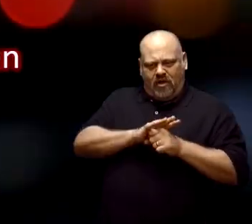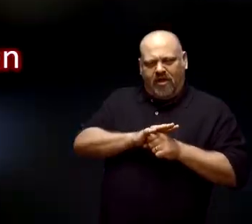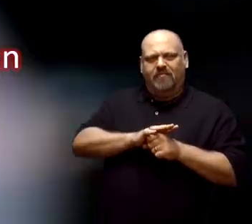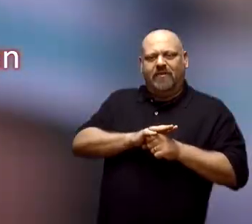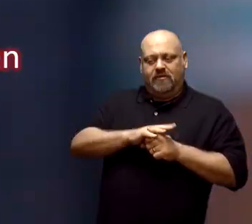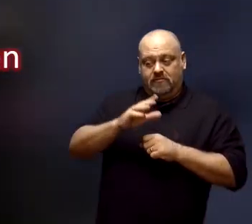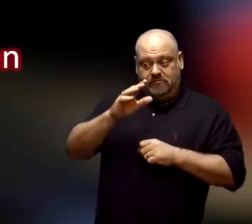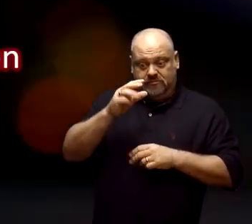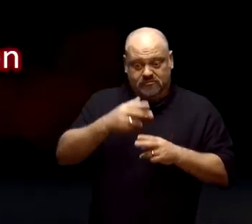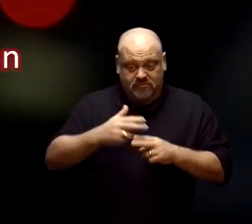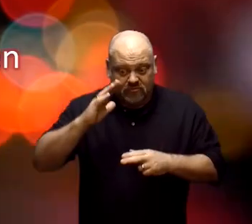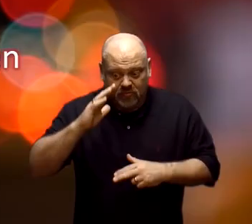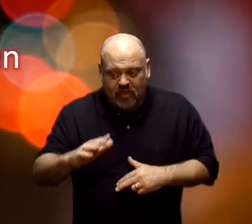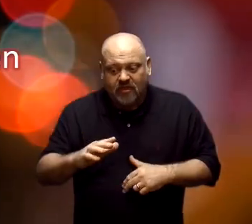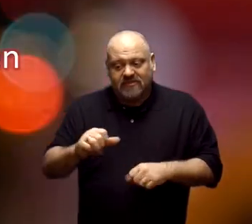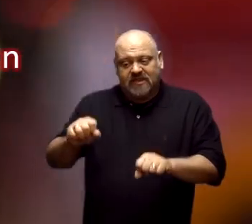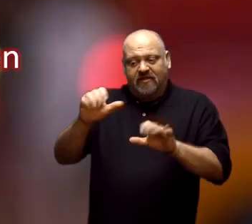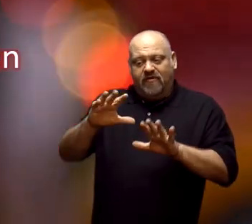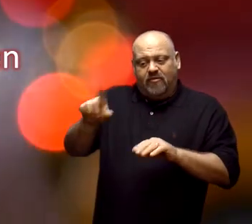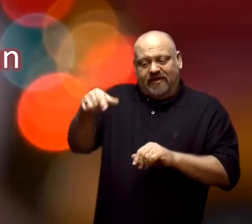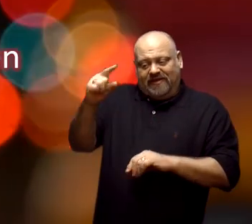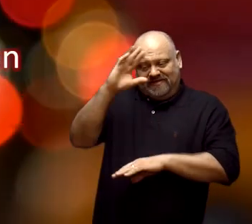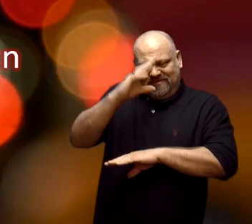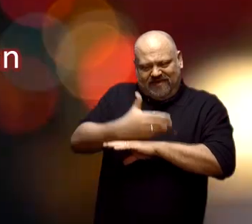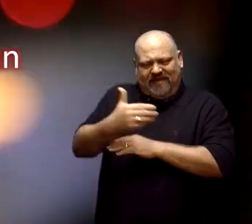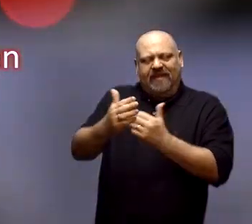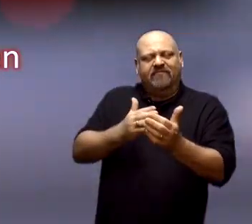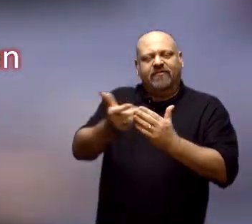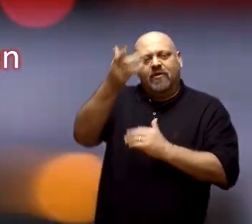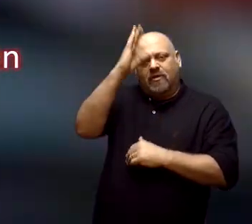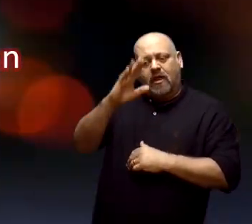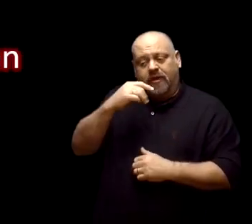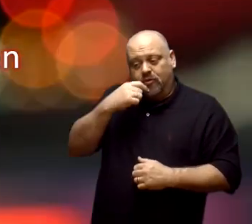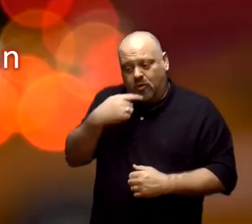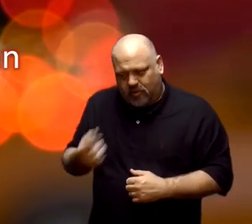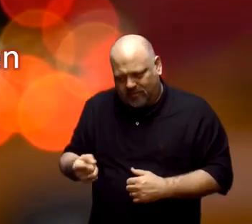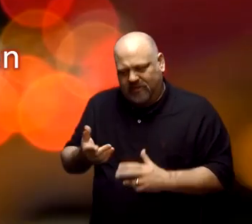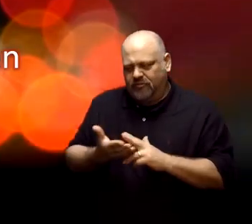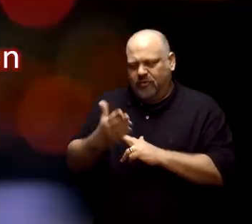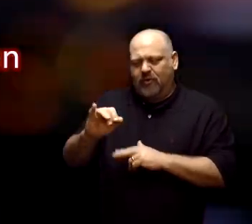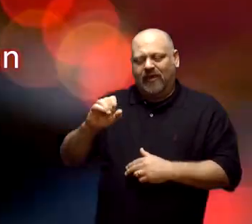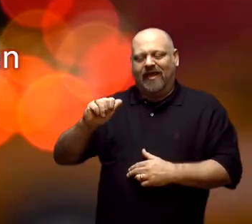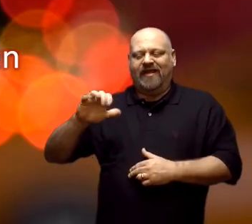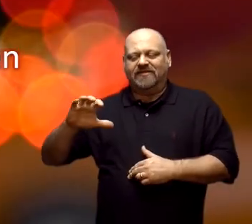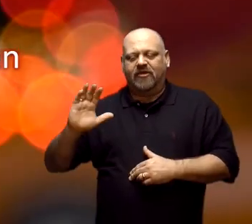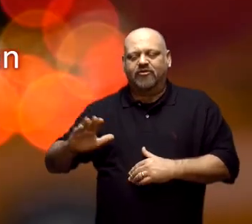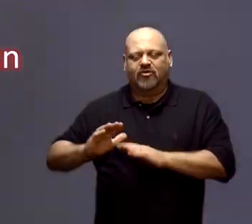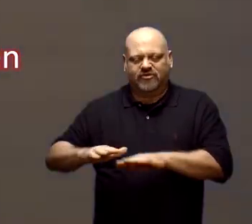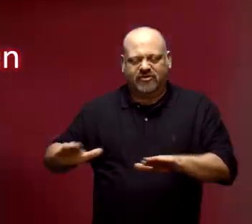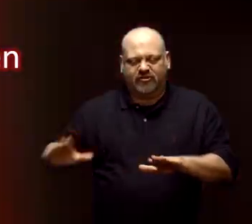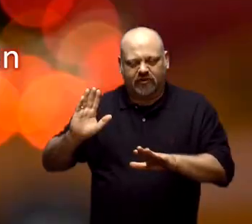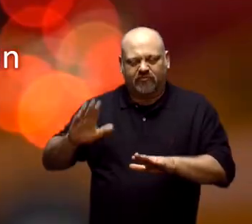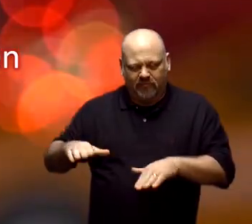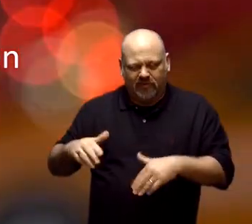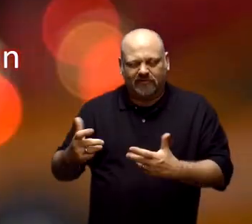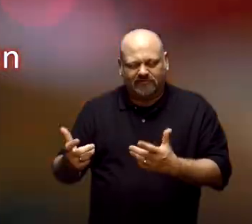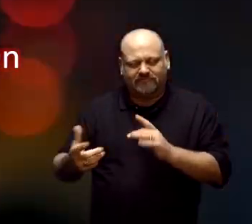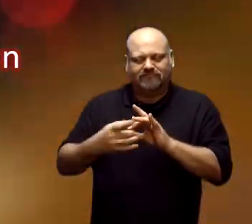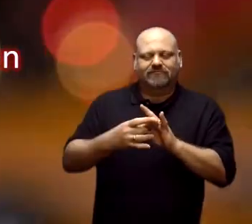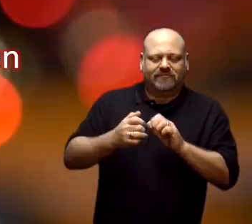about to sacrifice his one and only son, even though God had said to him, "It is through Isaac that your offspring will be